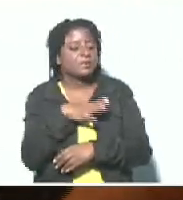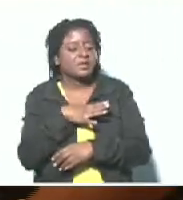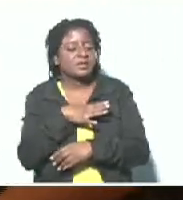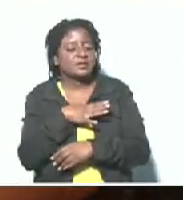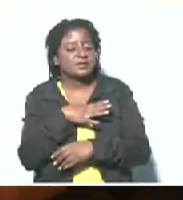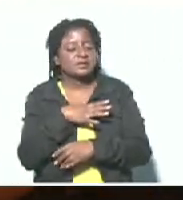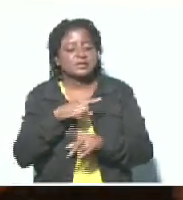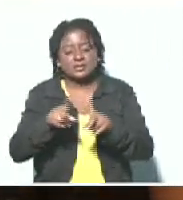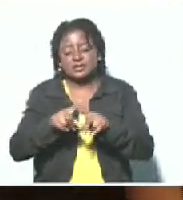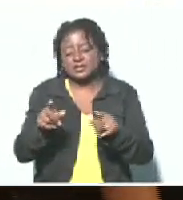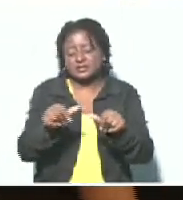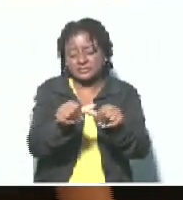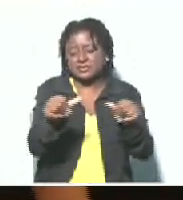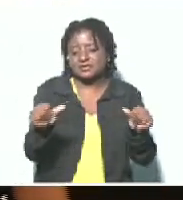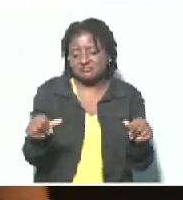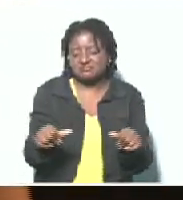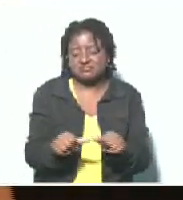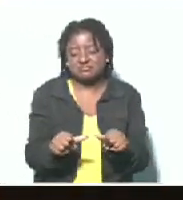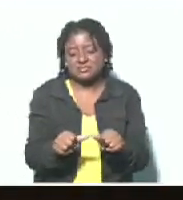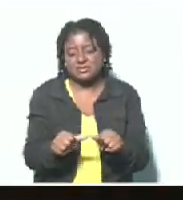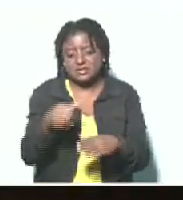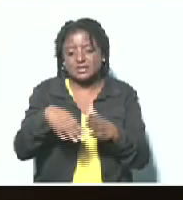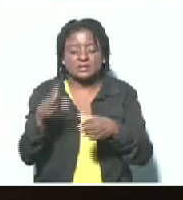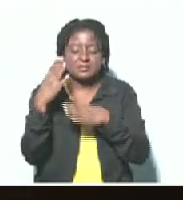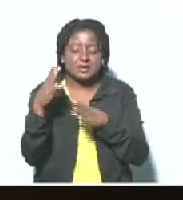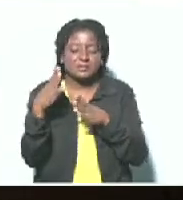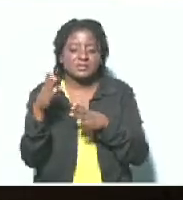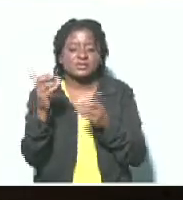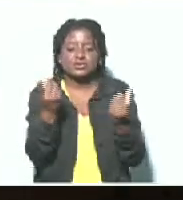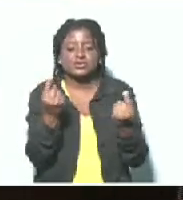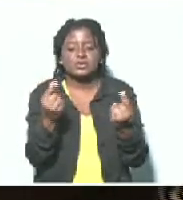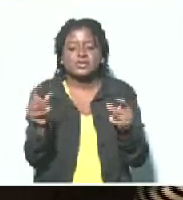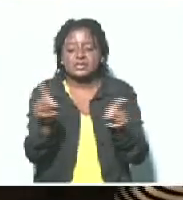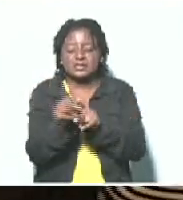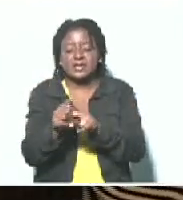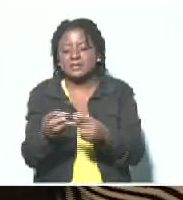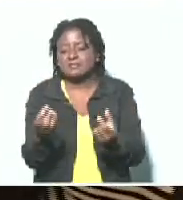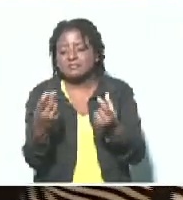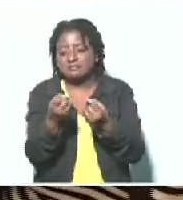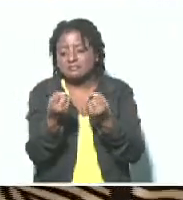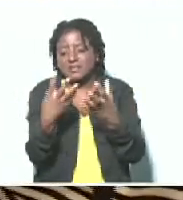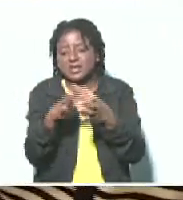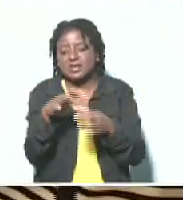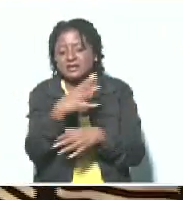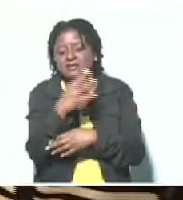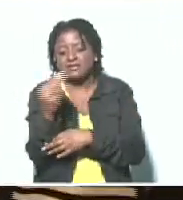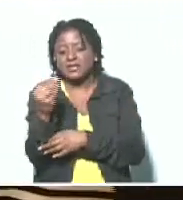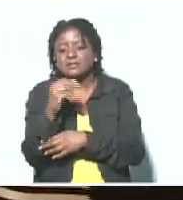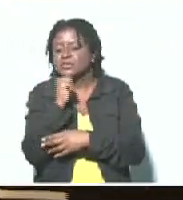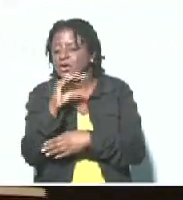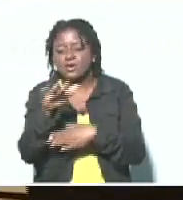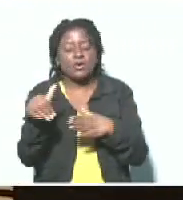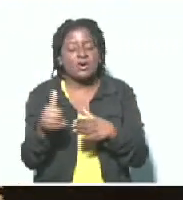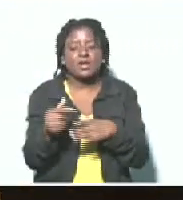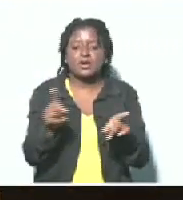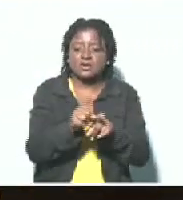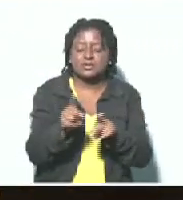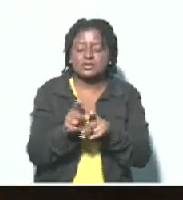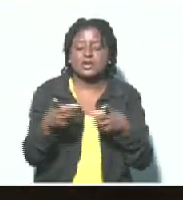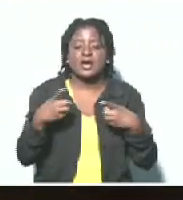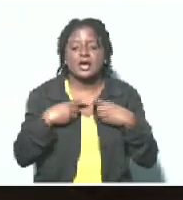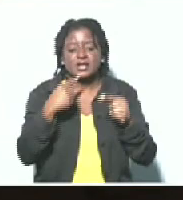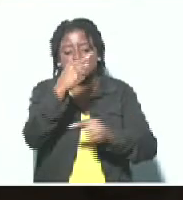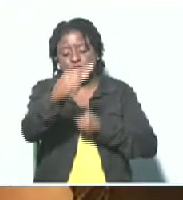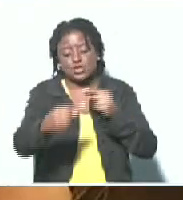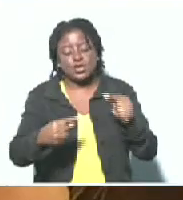of life here in the Bahamas doing the same, and many of them, if not all, have also had